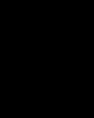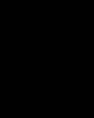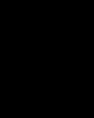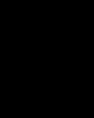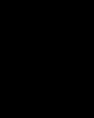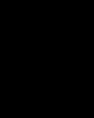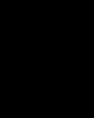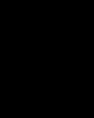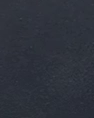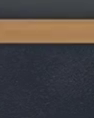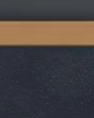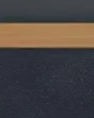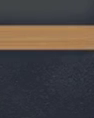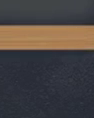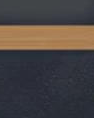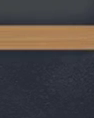national educator.